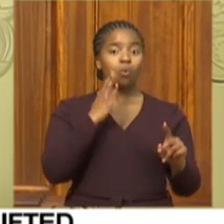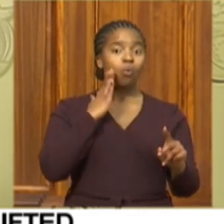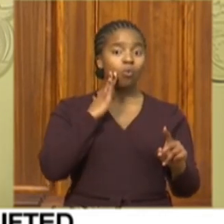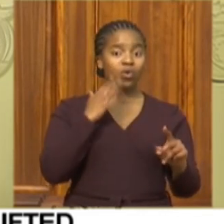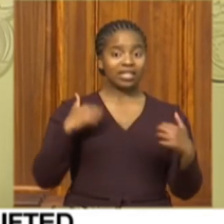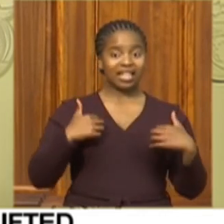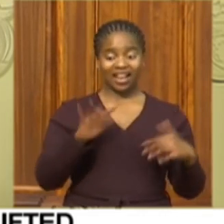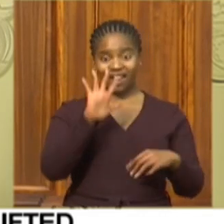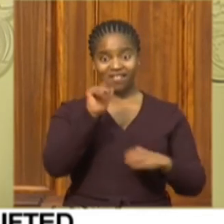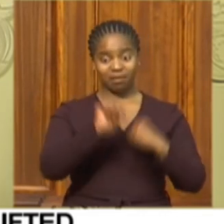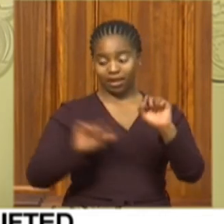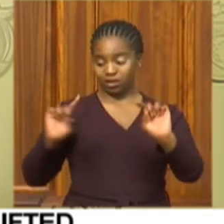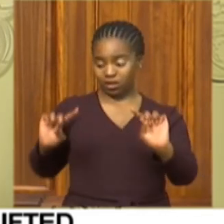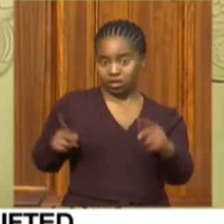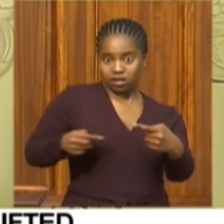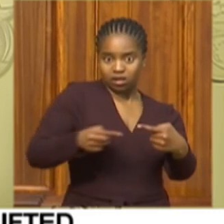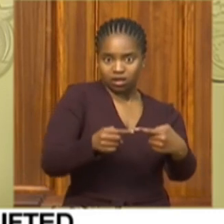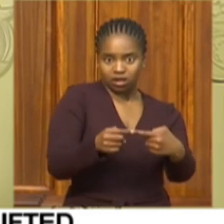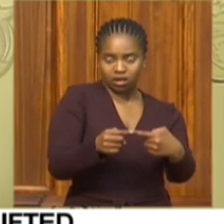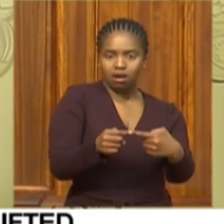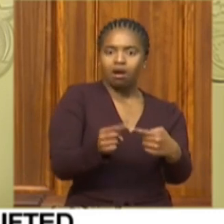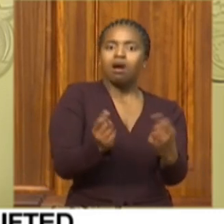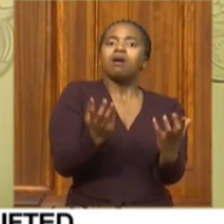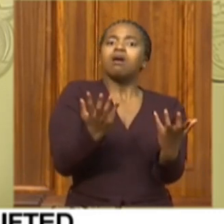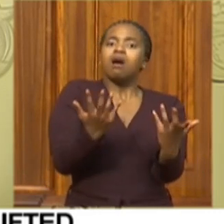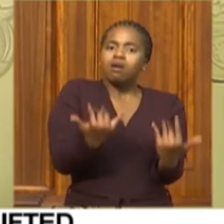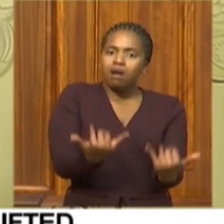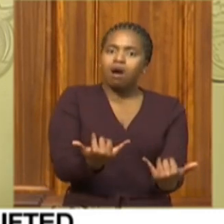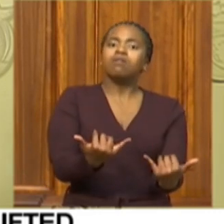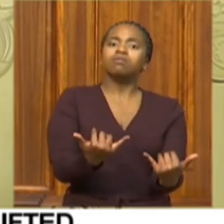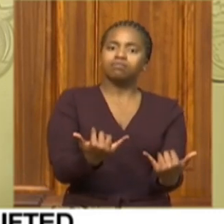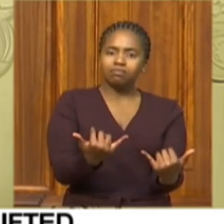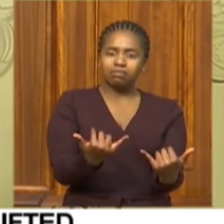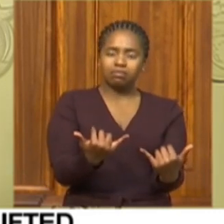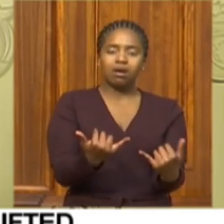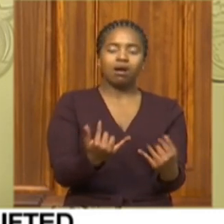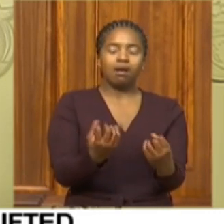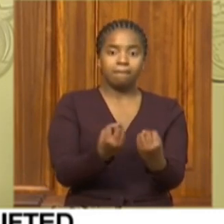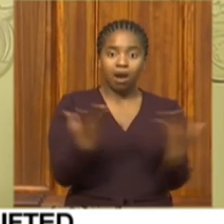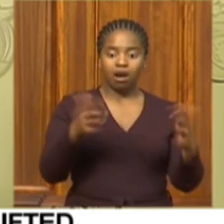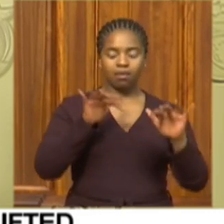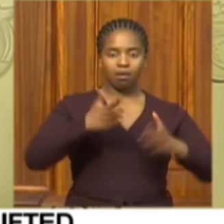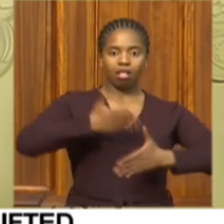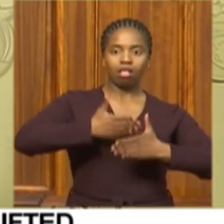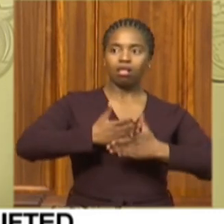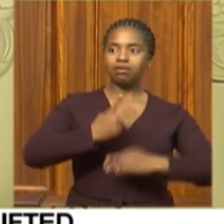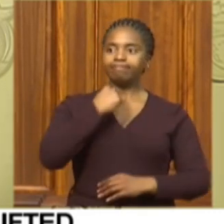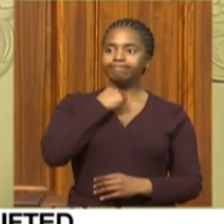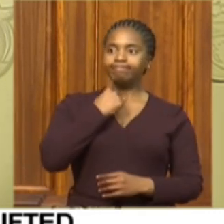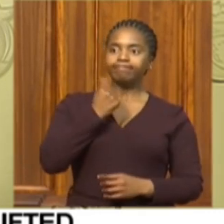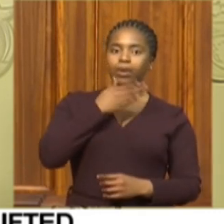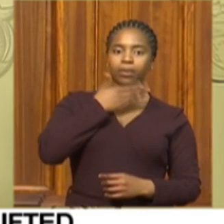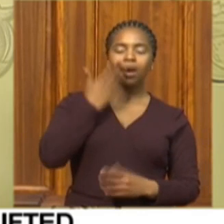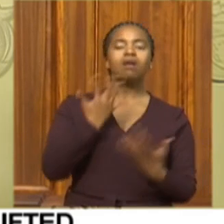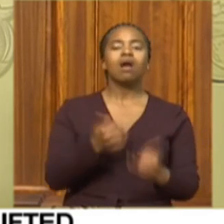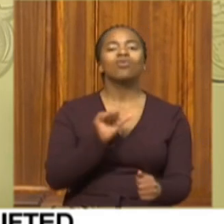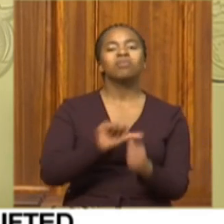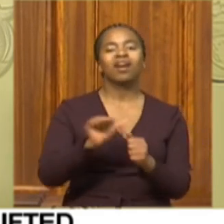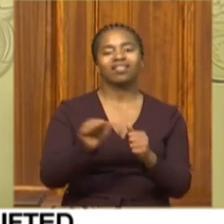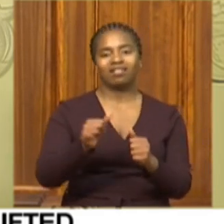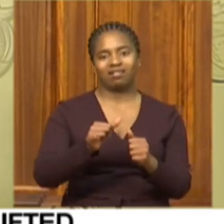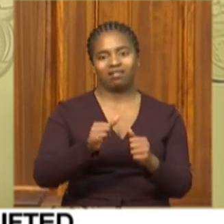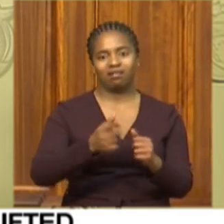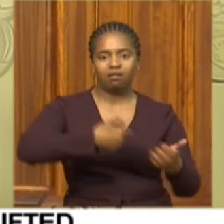pandemic to breathe life into our struggling economy. Even as we open up